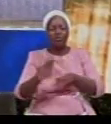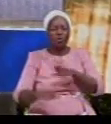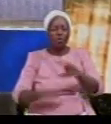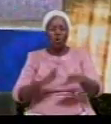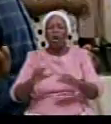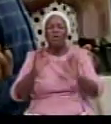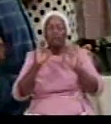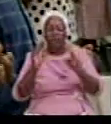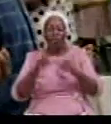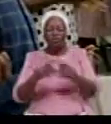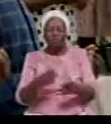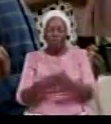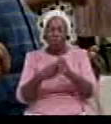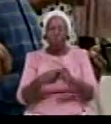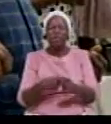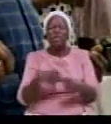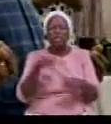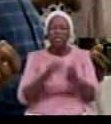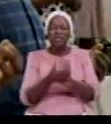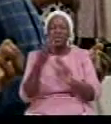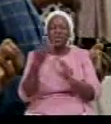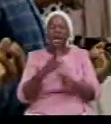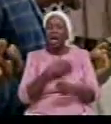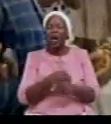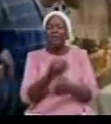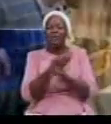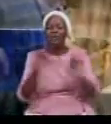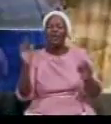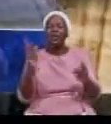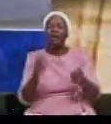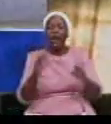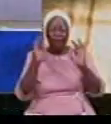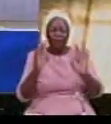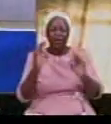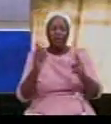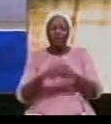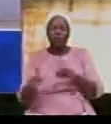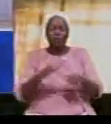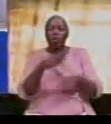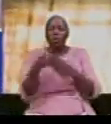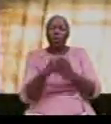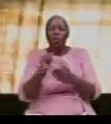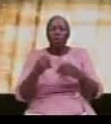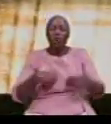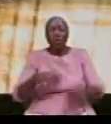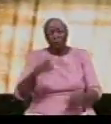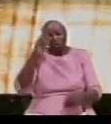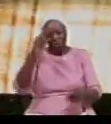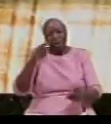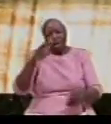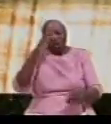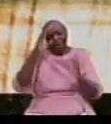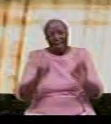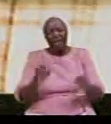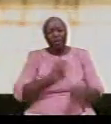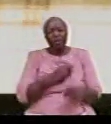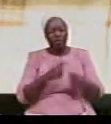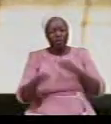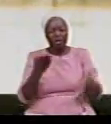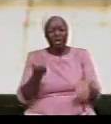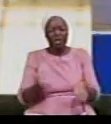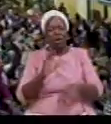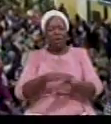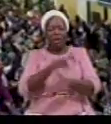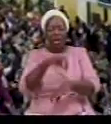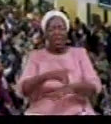to run, and free to do everything you have appointed us for us to do on earth, in Jesus'